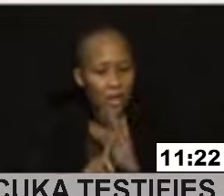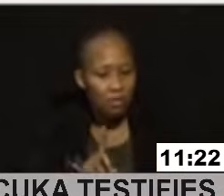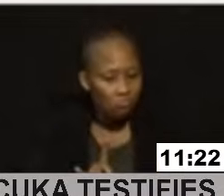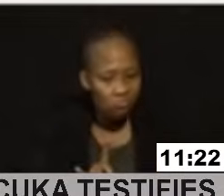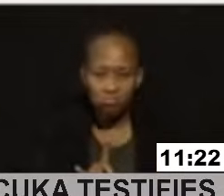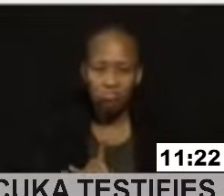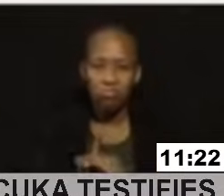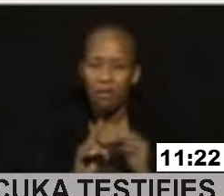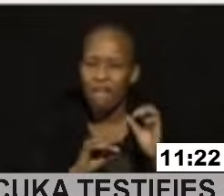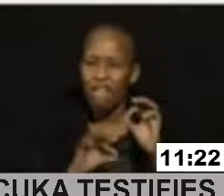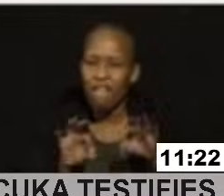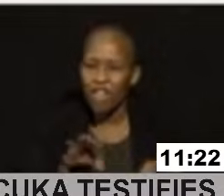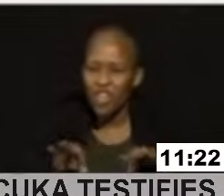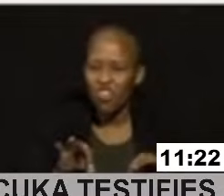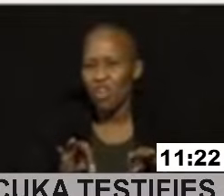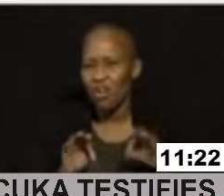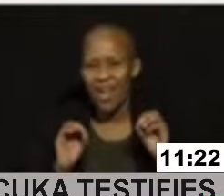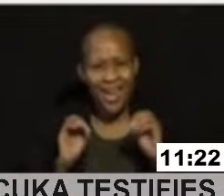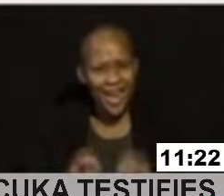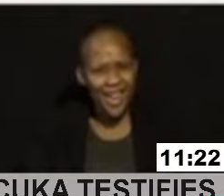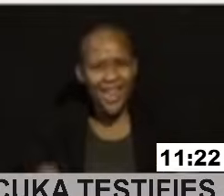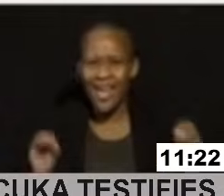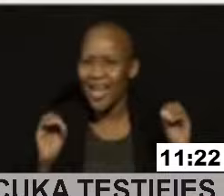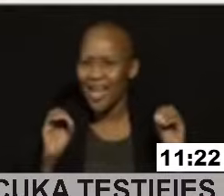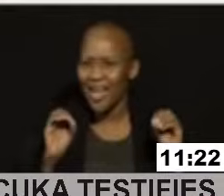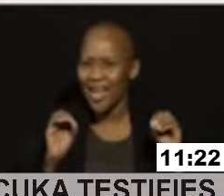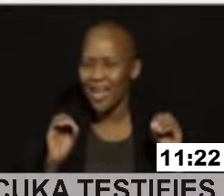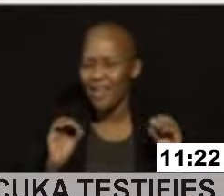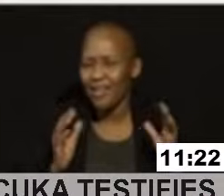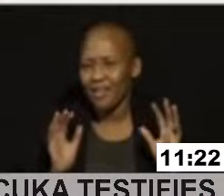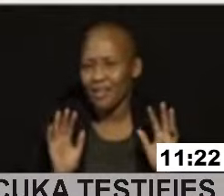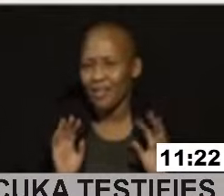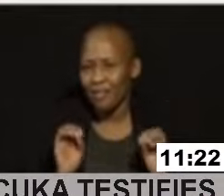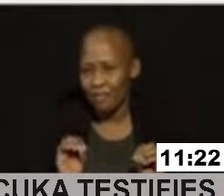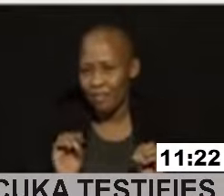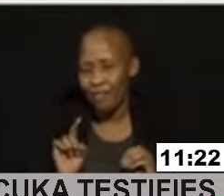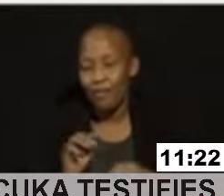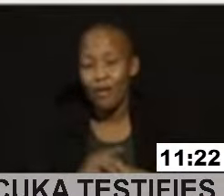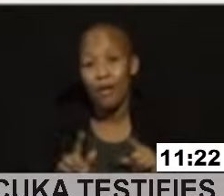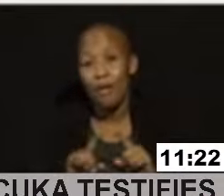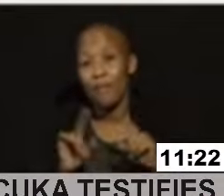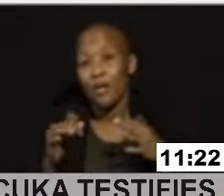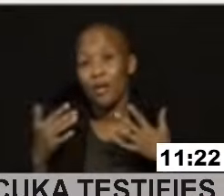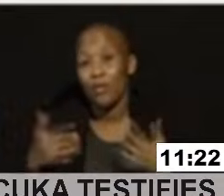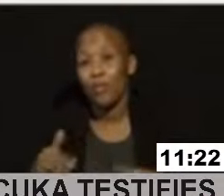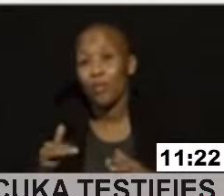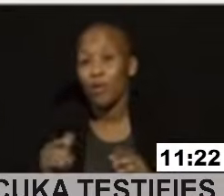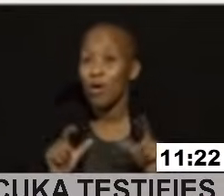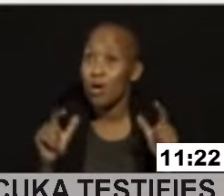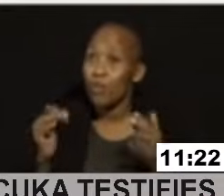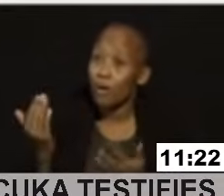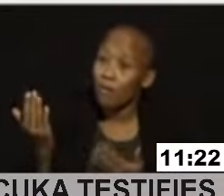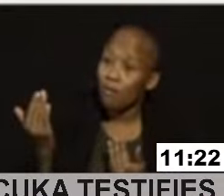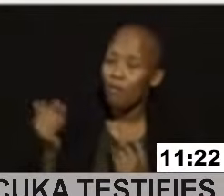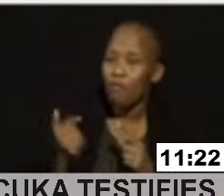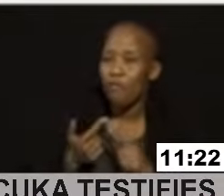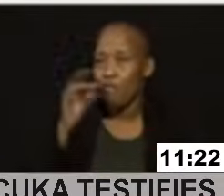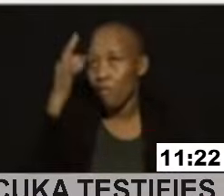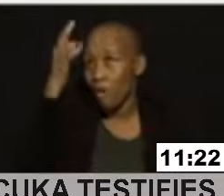nothing. And there was a great expectation from government and from people